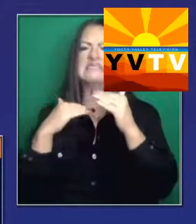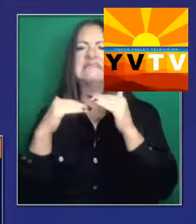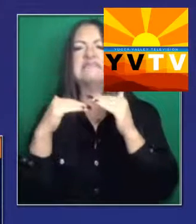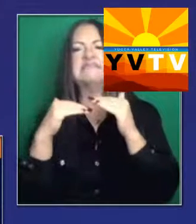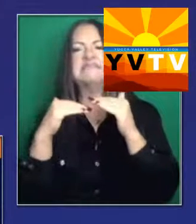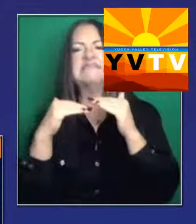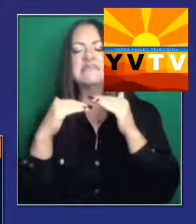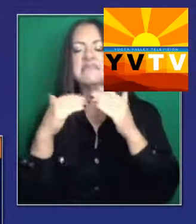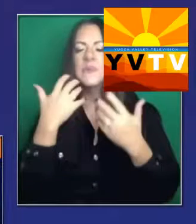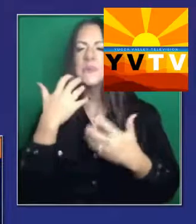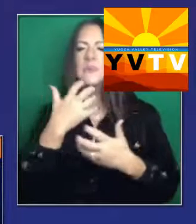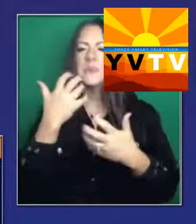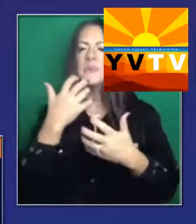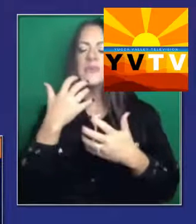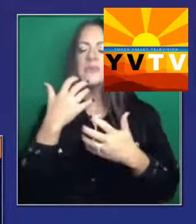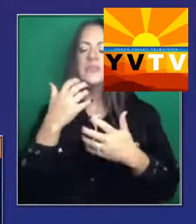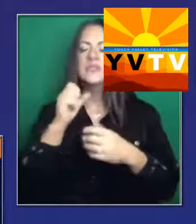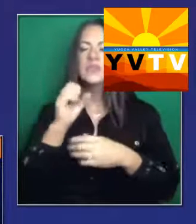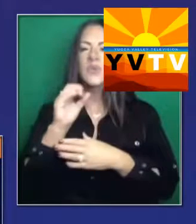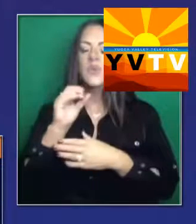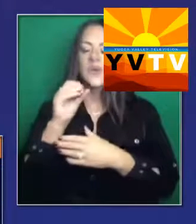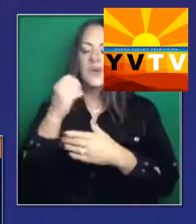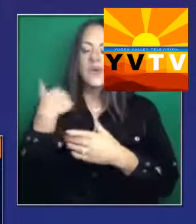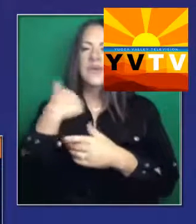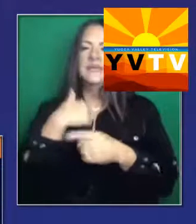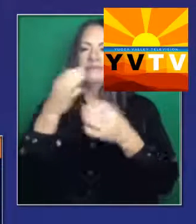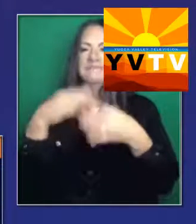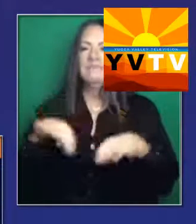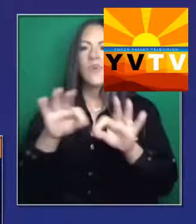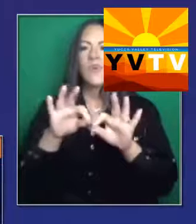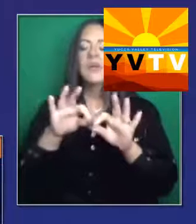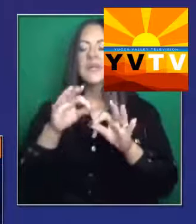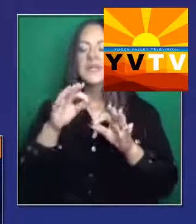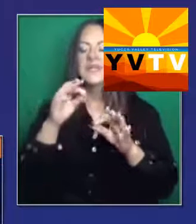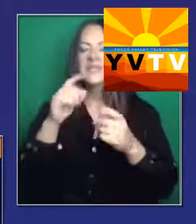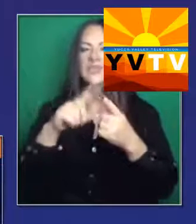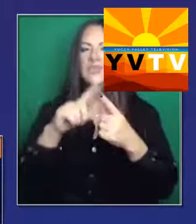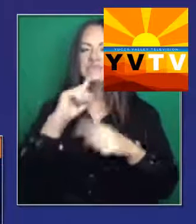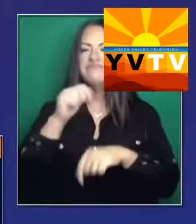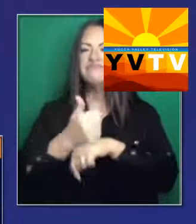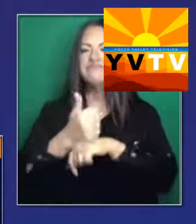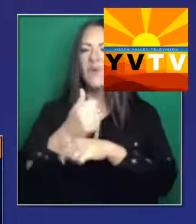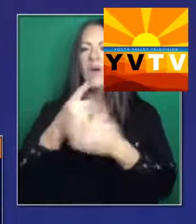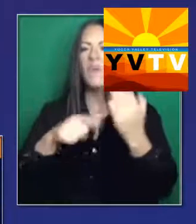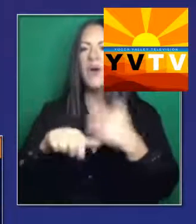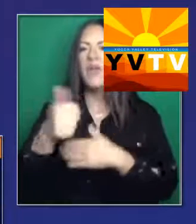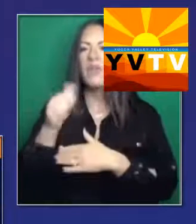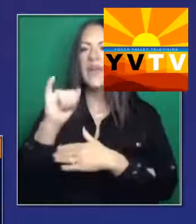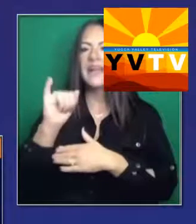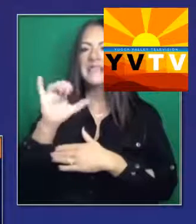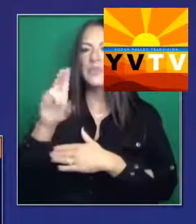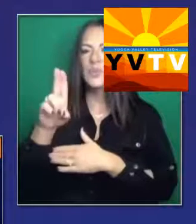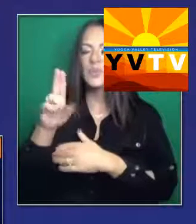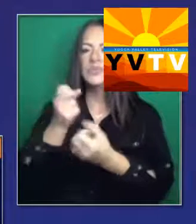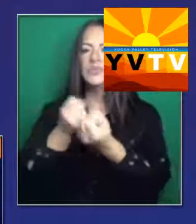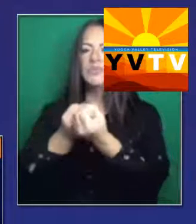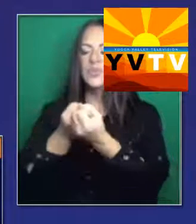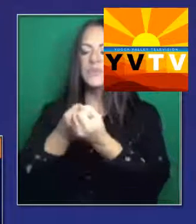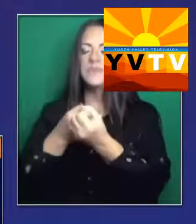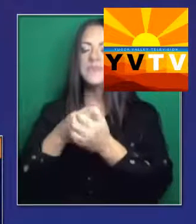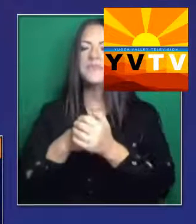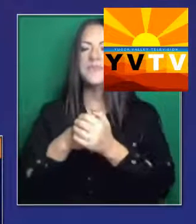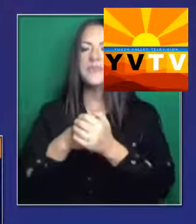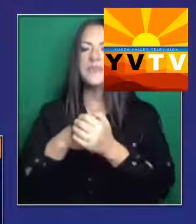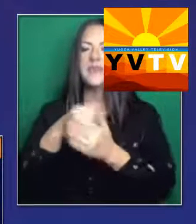for ICU. I identified additional ICU capacity, 7.9%, around 8% in the Bay Area. You can see the